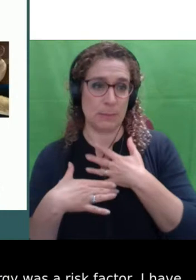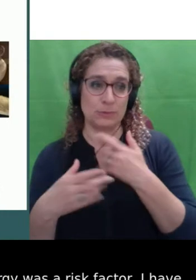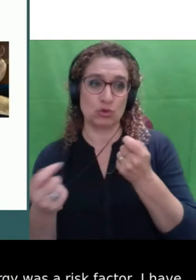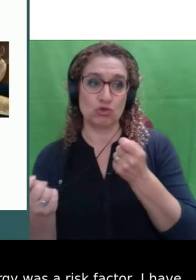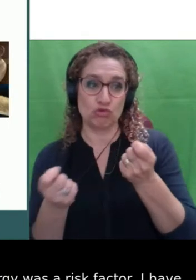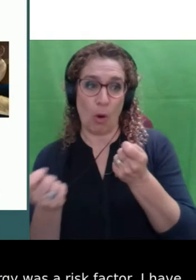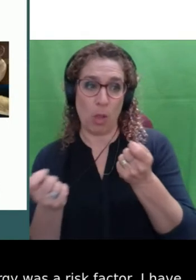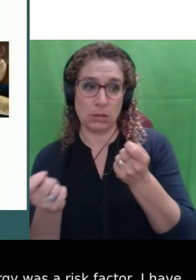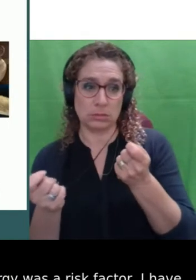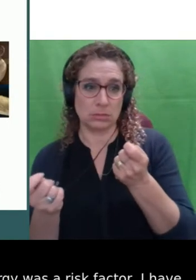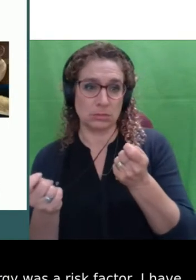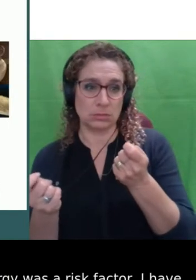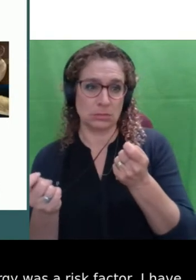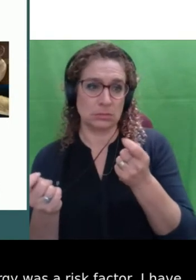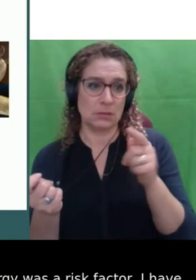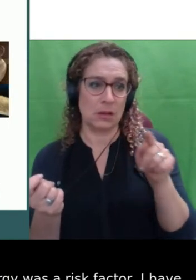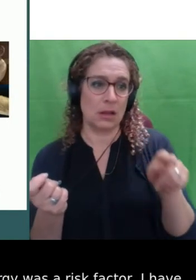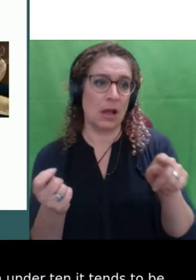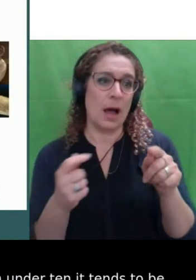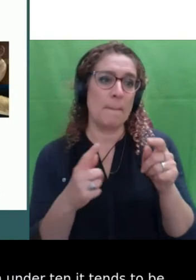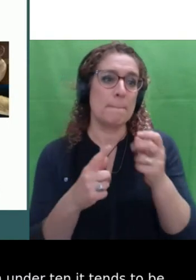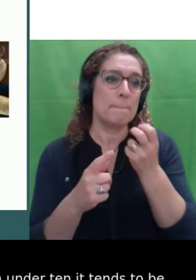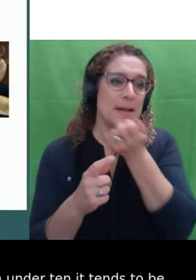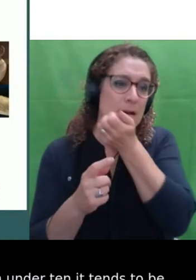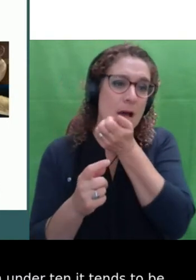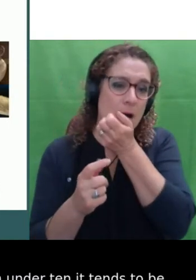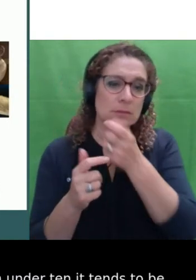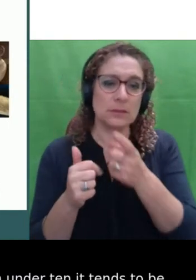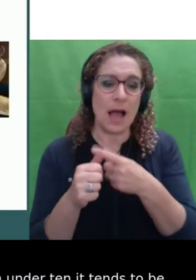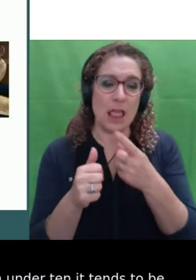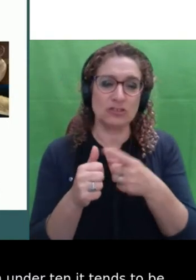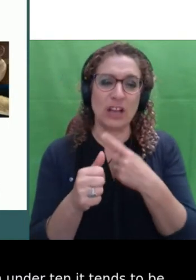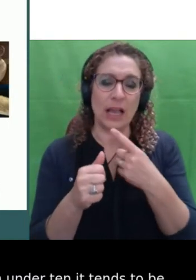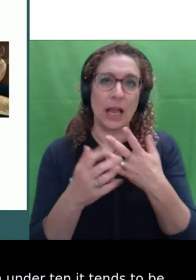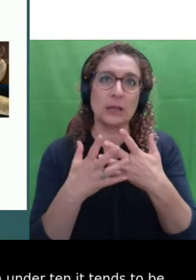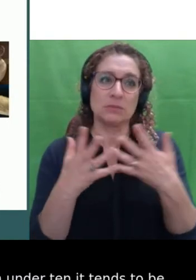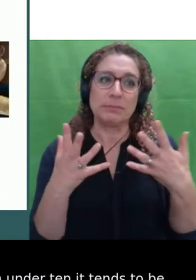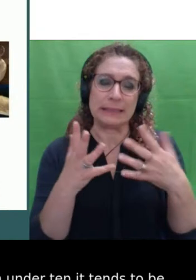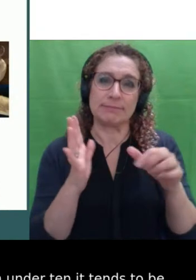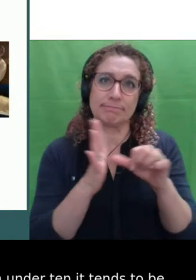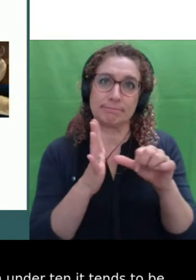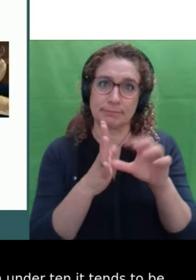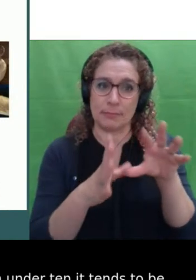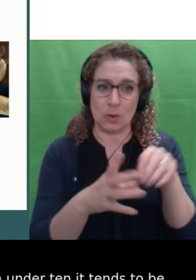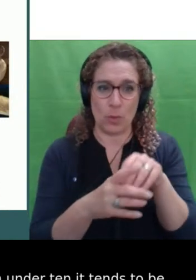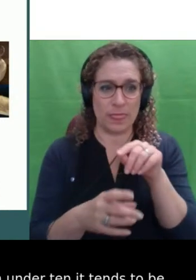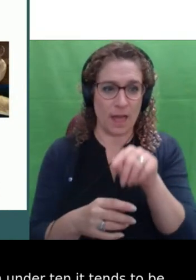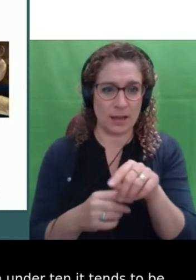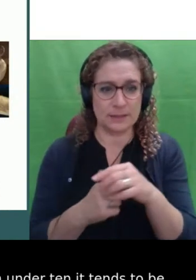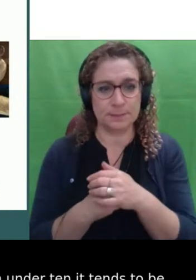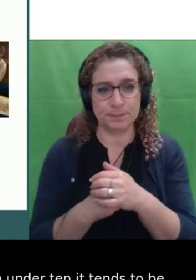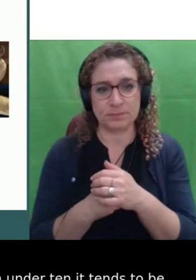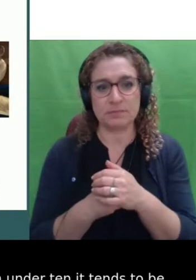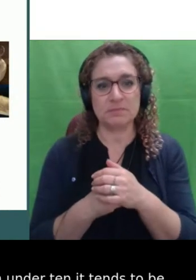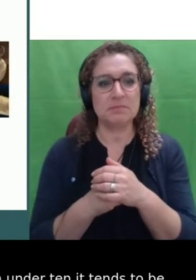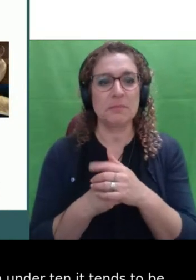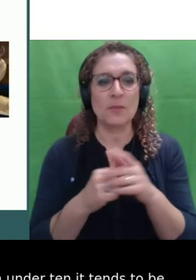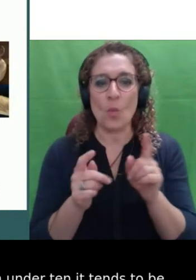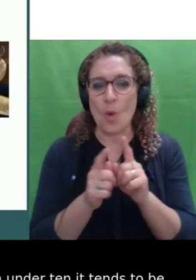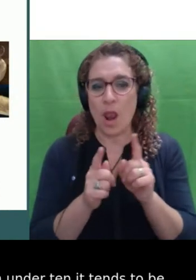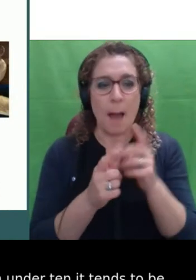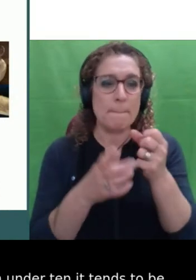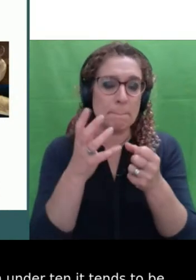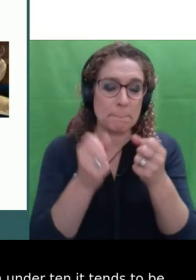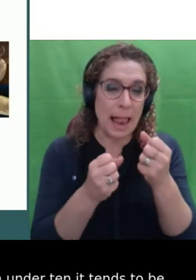adult of course we tend to see more things like um sesame playing a rock or cashew nuts and um and fish